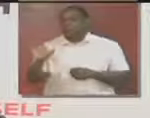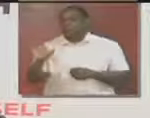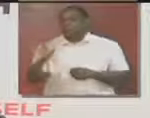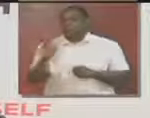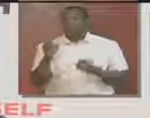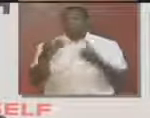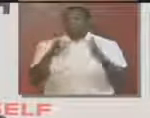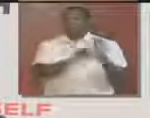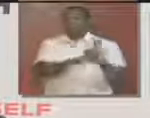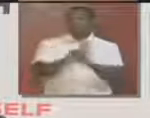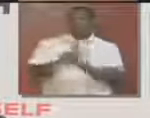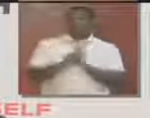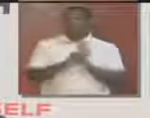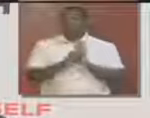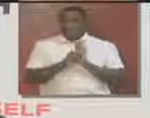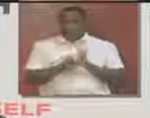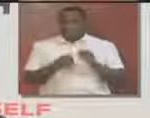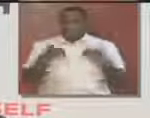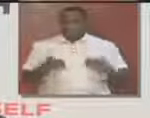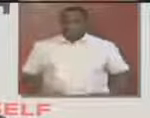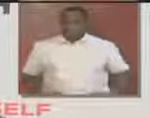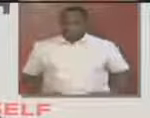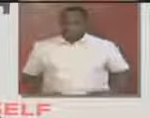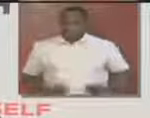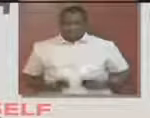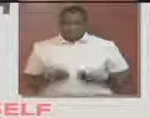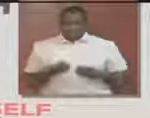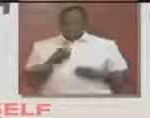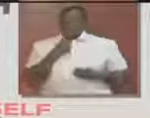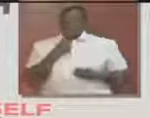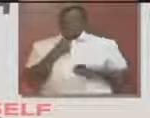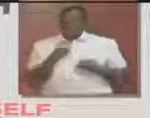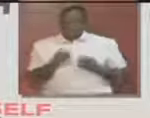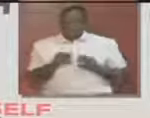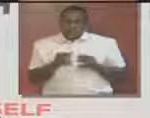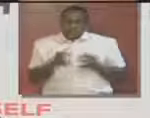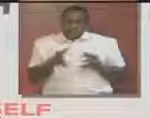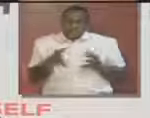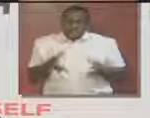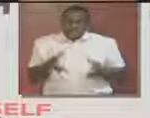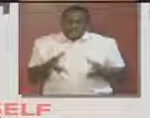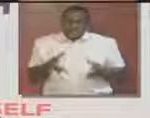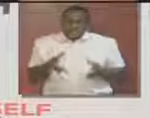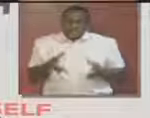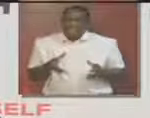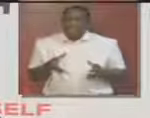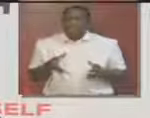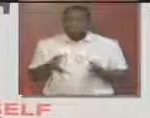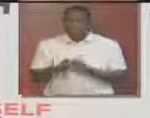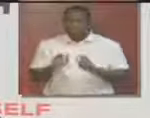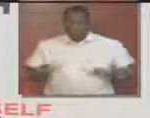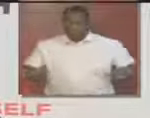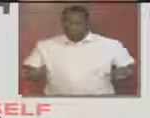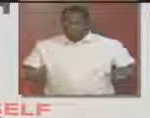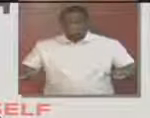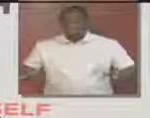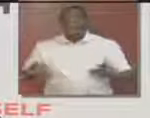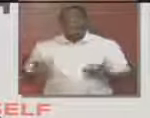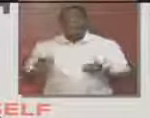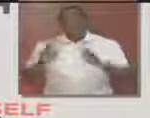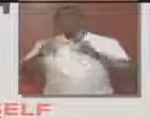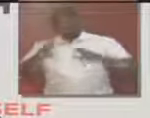inflammatory syndrome. We looked at MIS-C in children, and hopefully we understand that COVID-19 can have